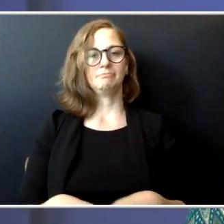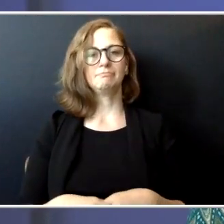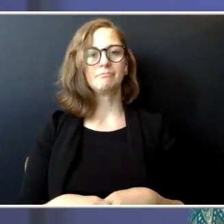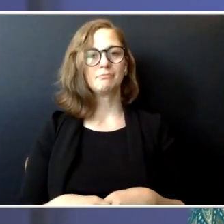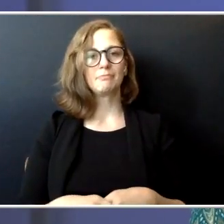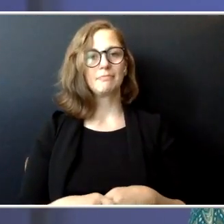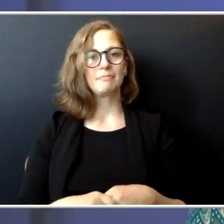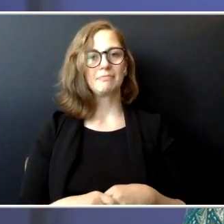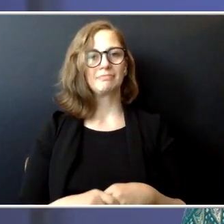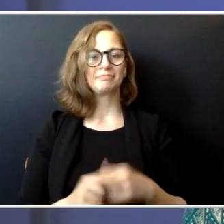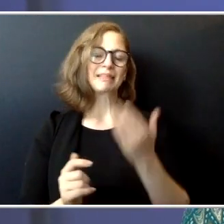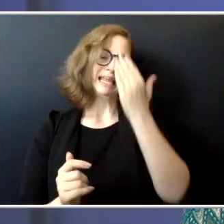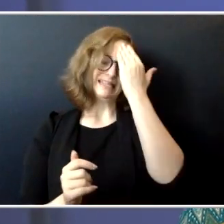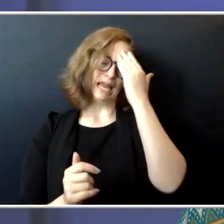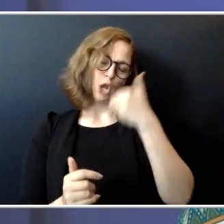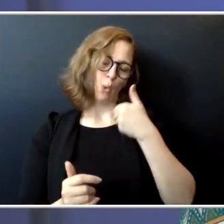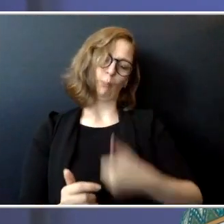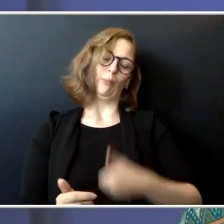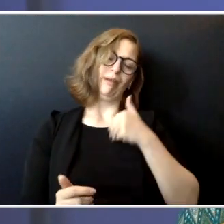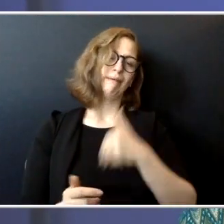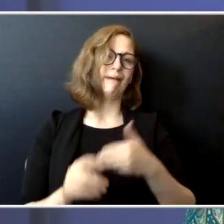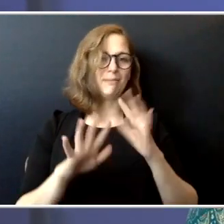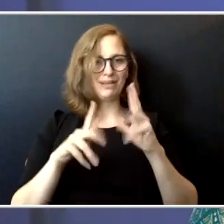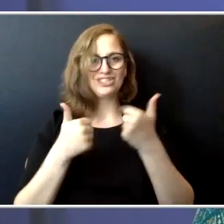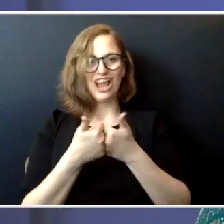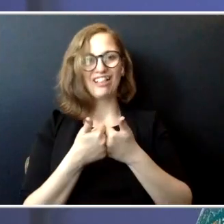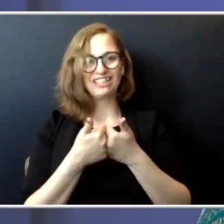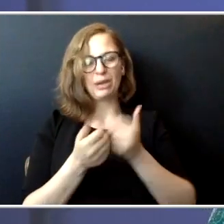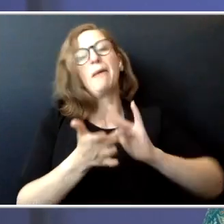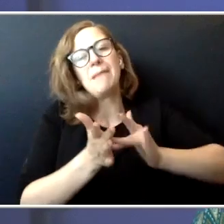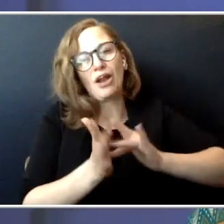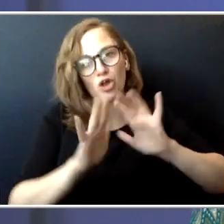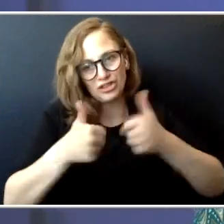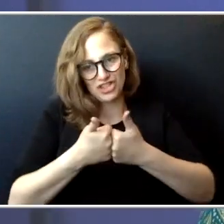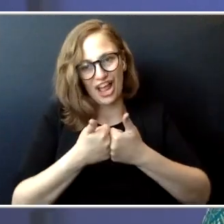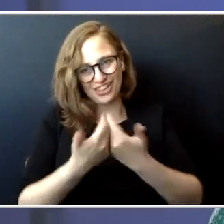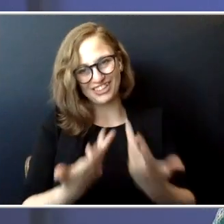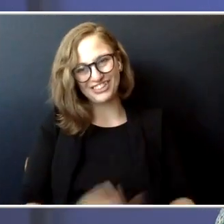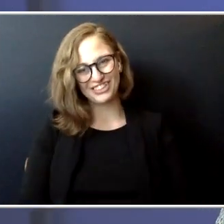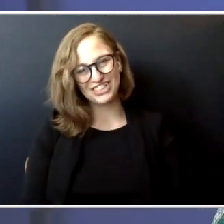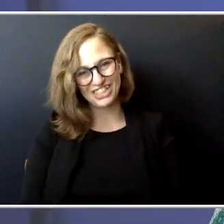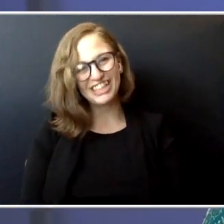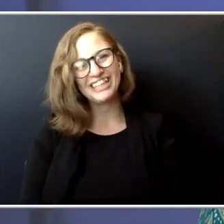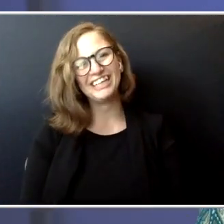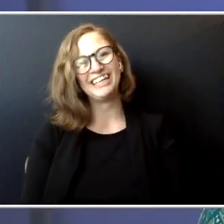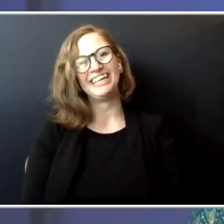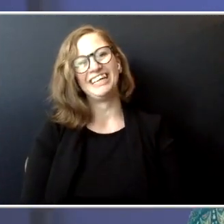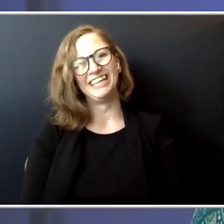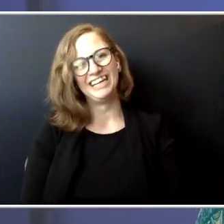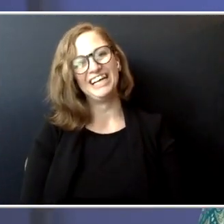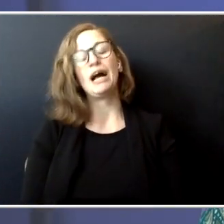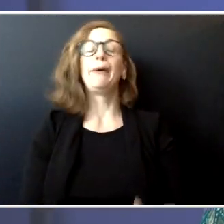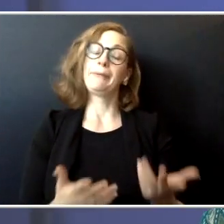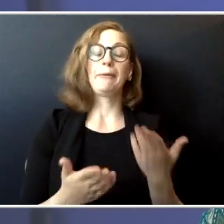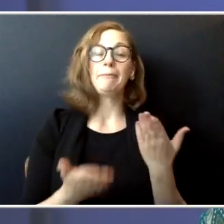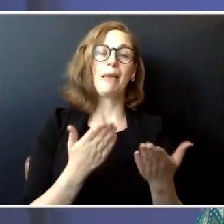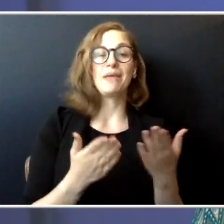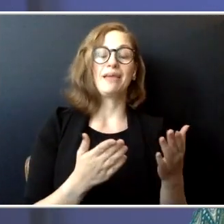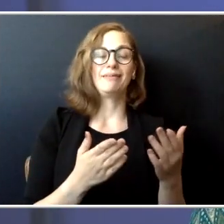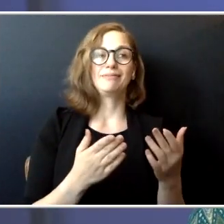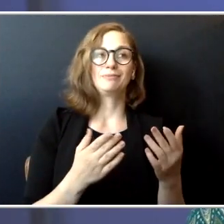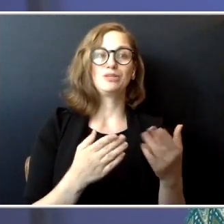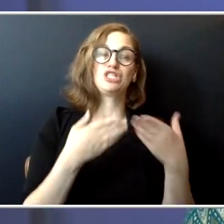a challenge in regards to my medical issues, and maybe some might say do the others too, but I know that